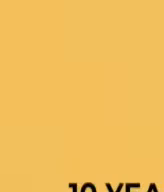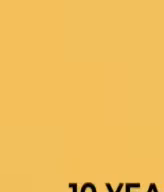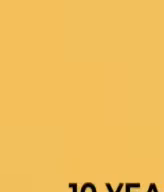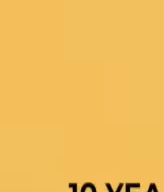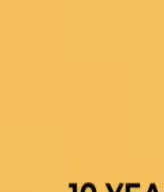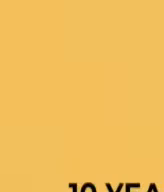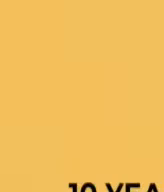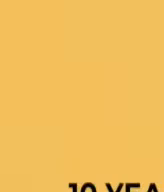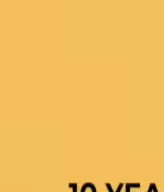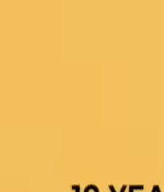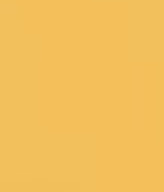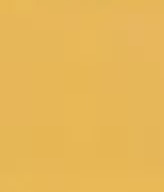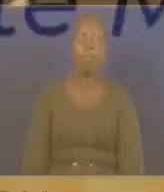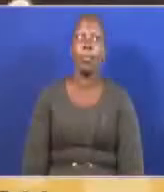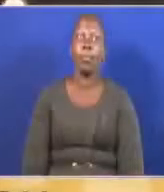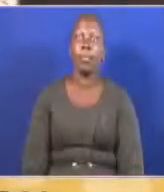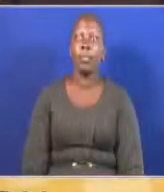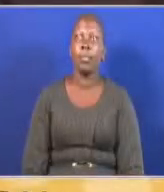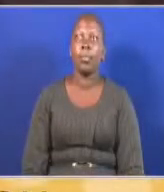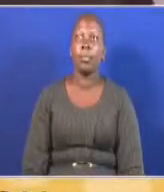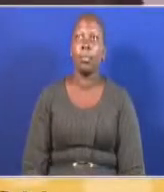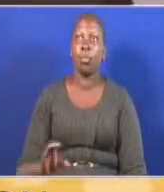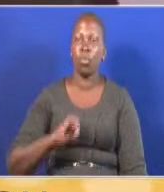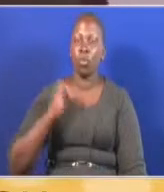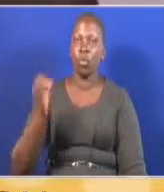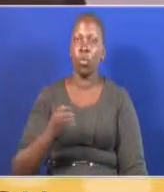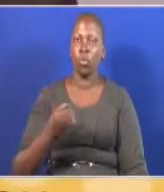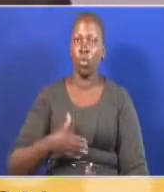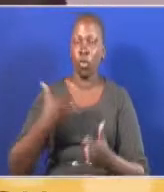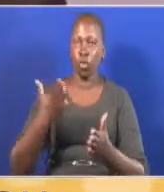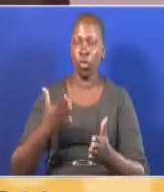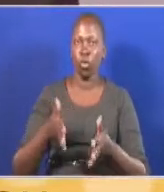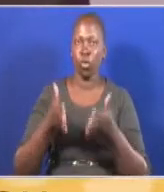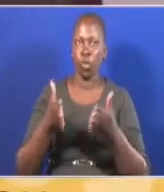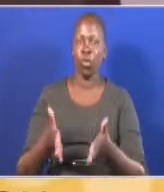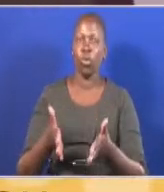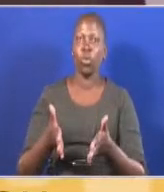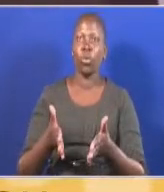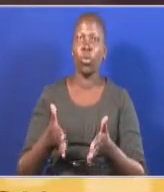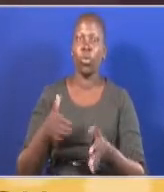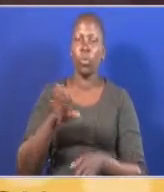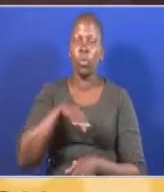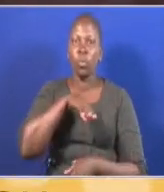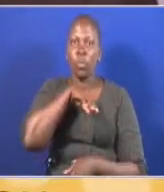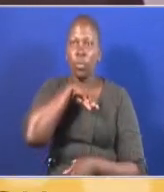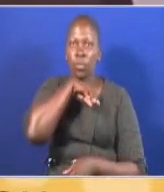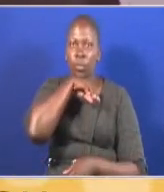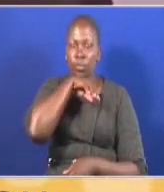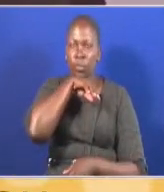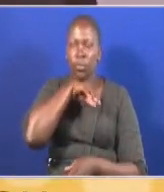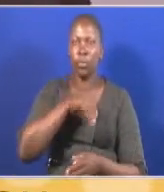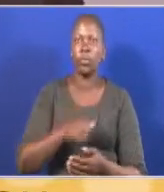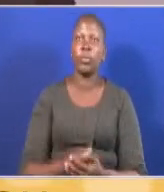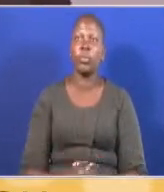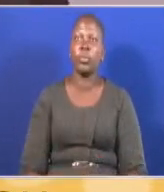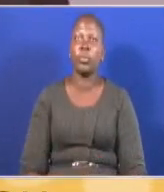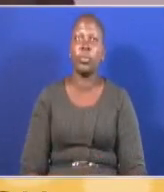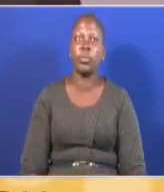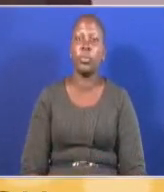Our chief guest for today, the Right Honourable Prime Minister Baba Raila